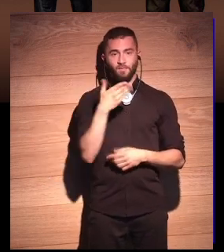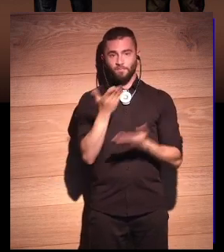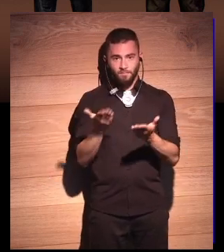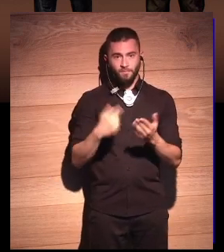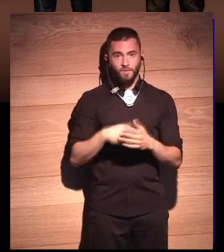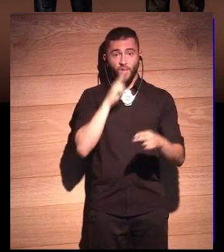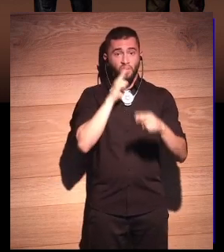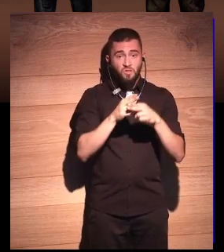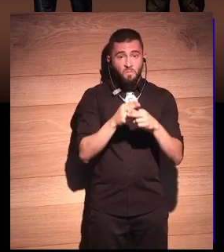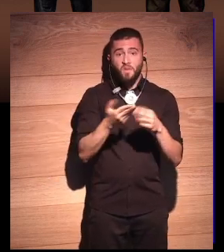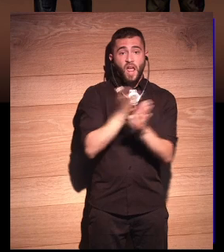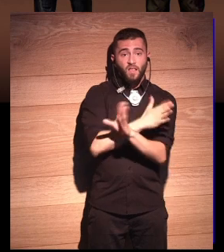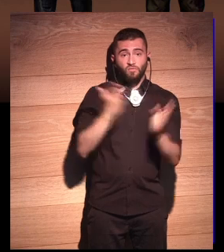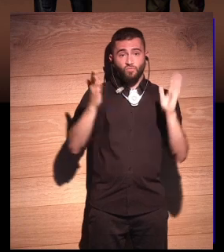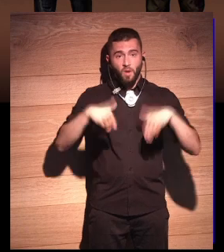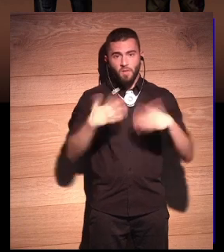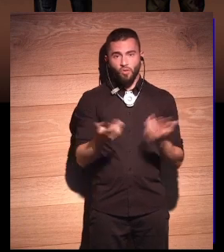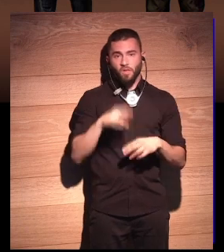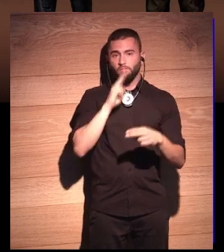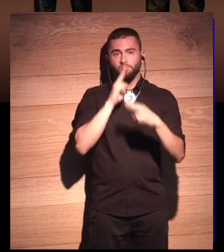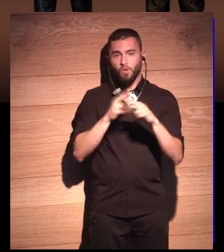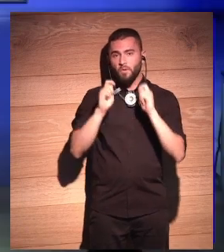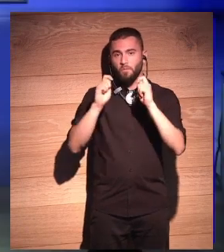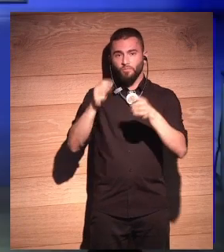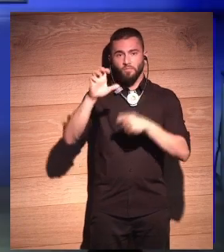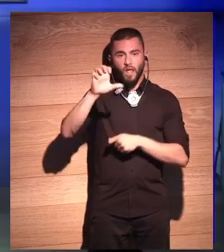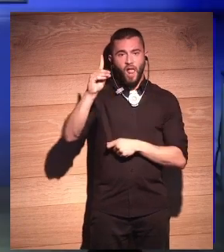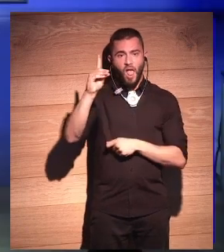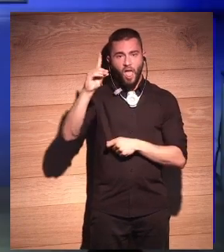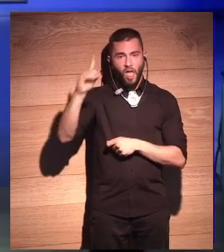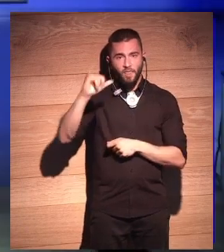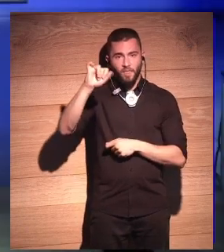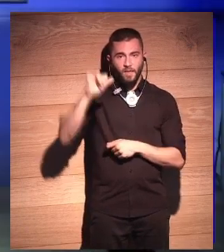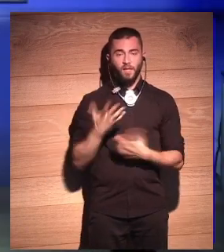one. We ended up with somewhere around